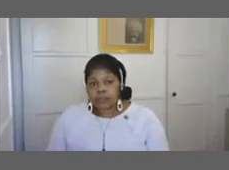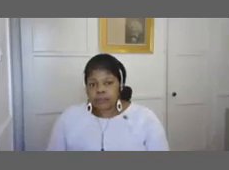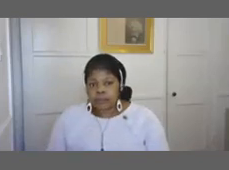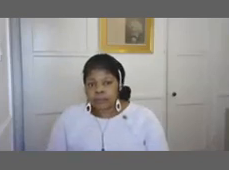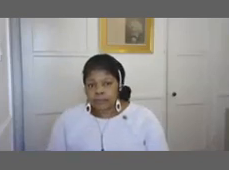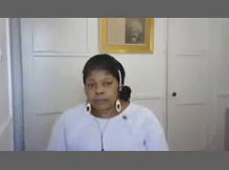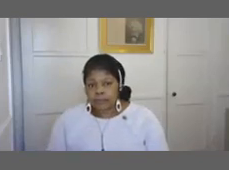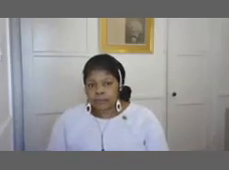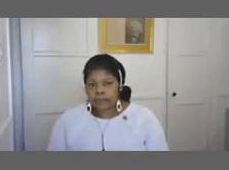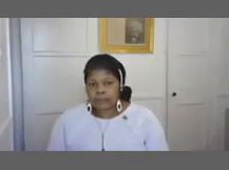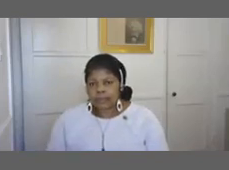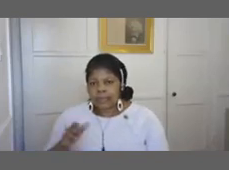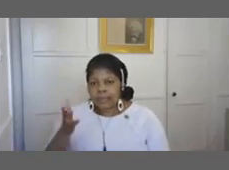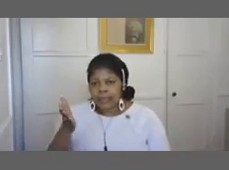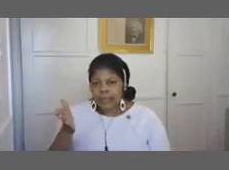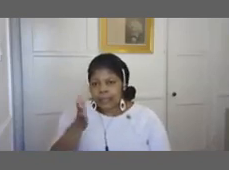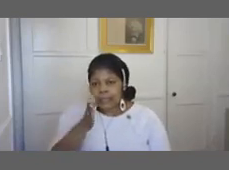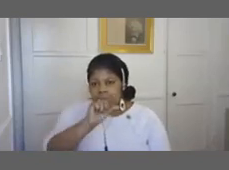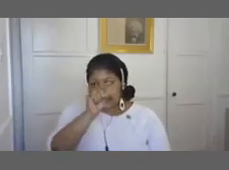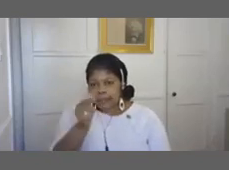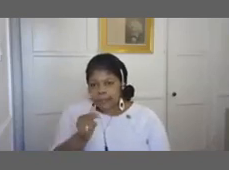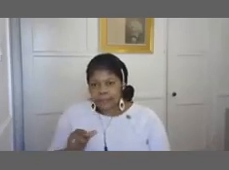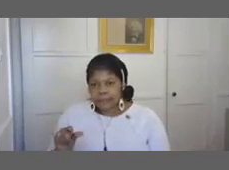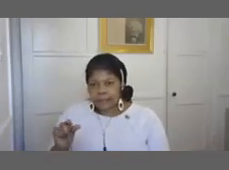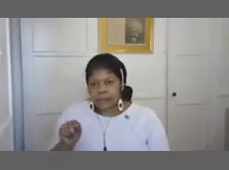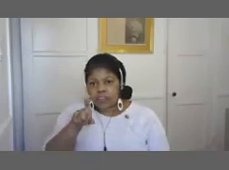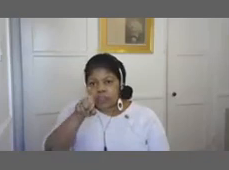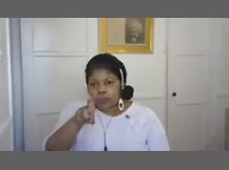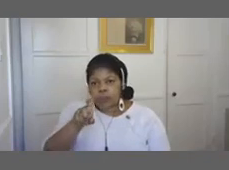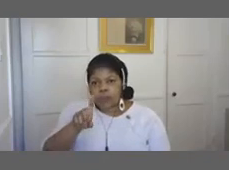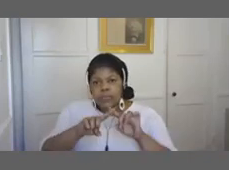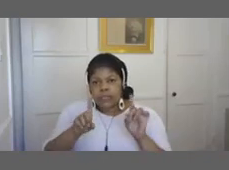And I think this one now, the purple one, is supposed to be a different color.